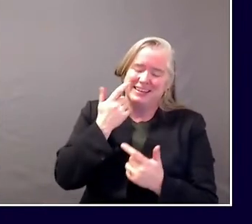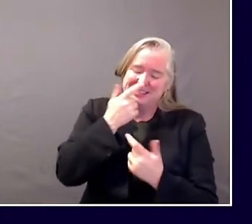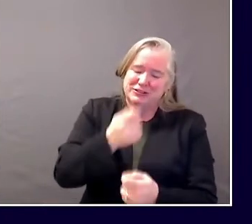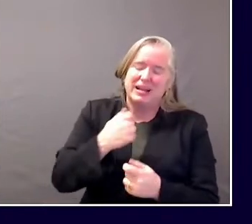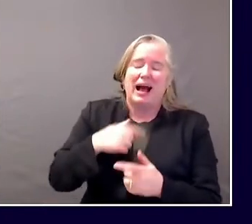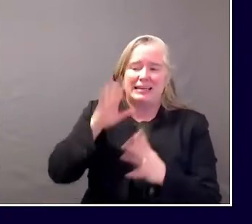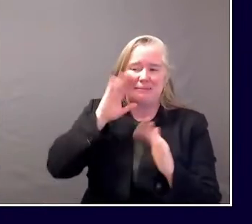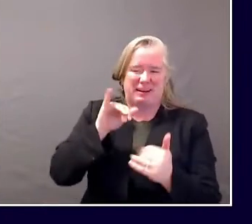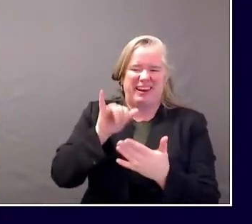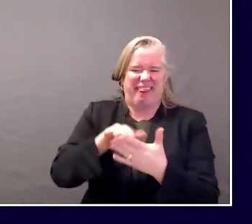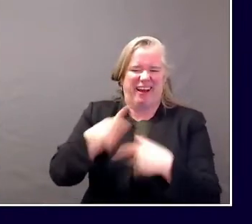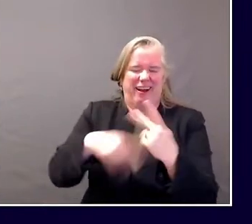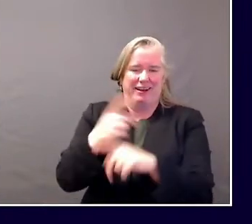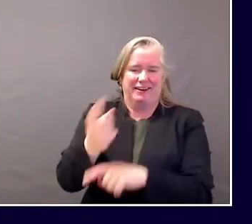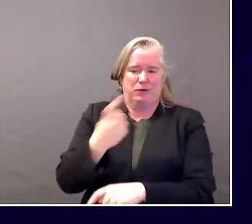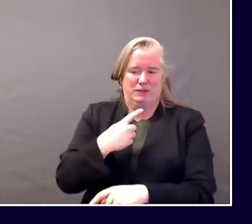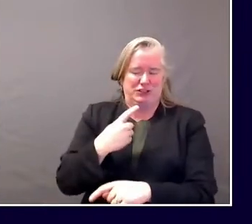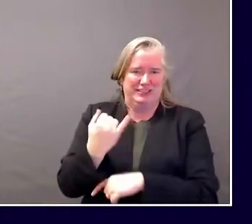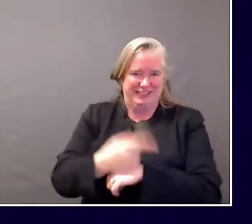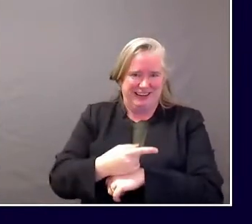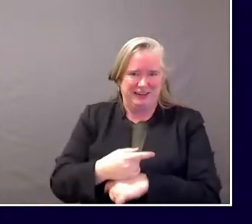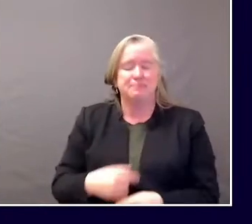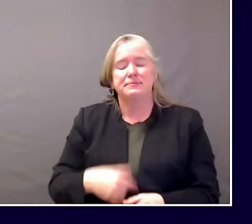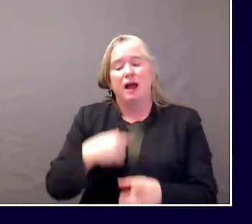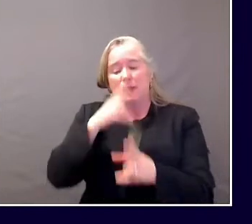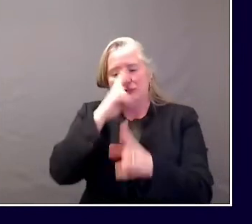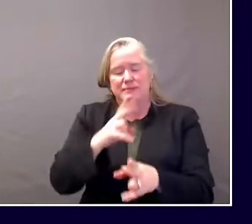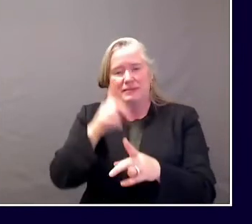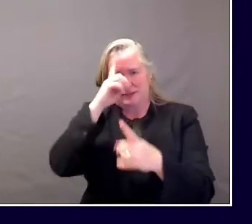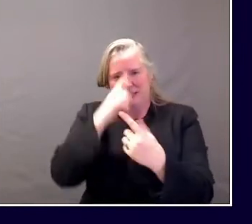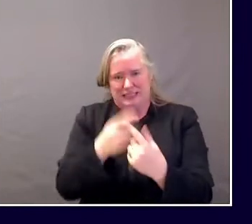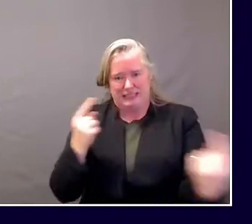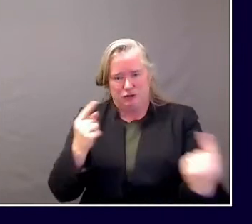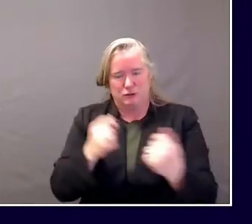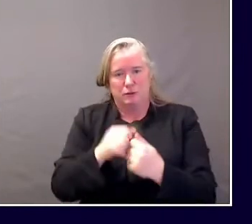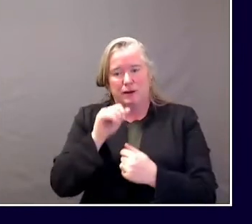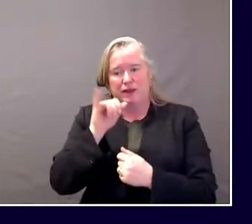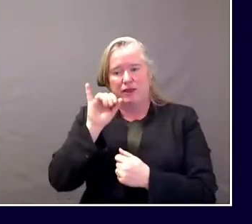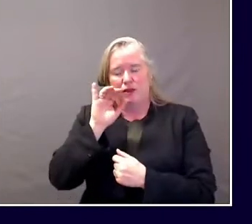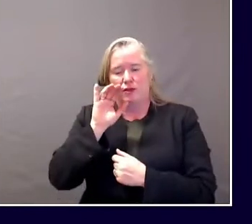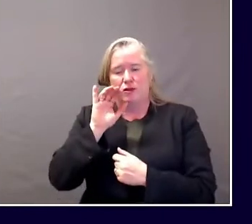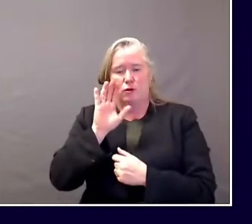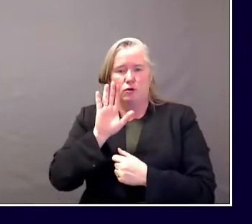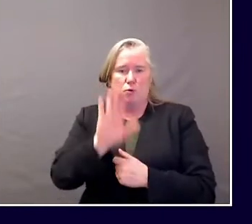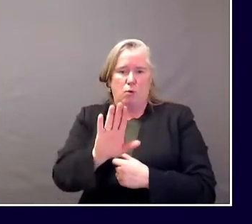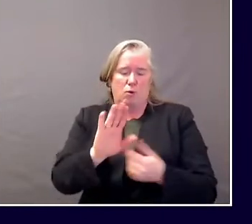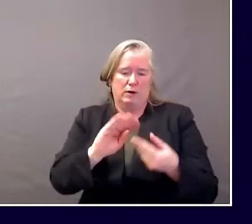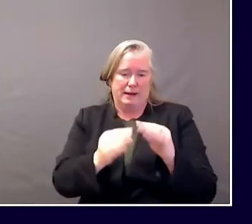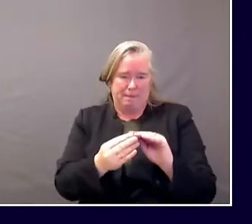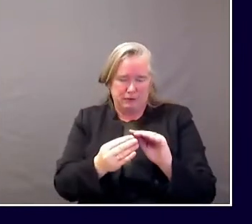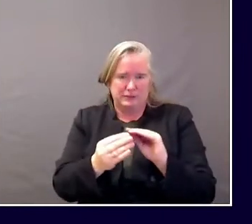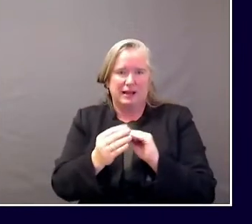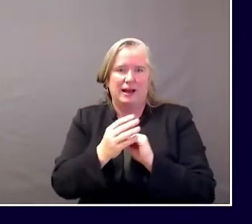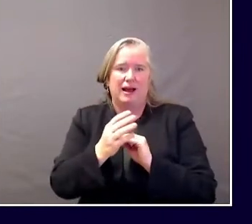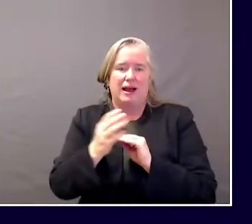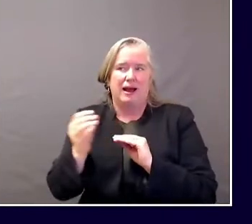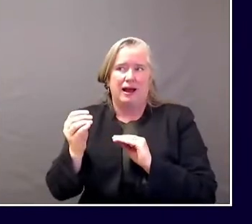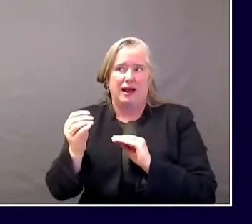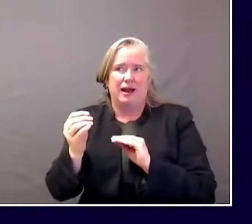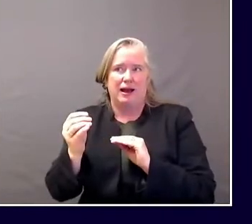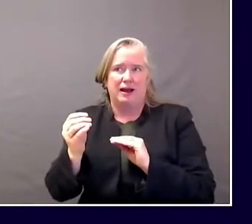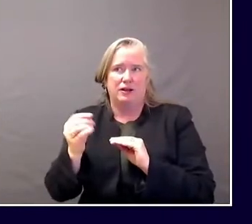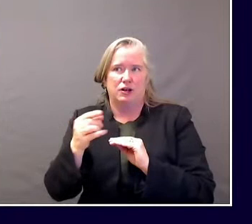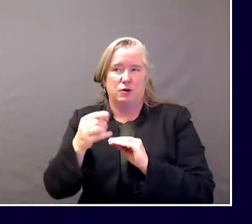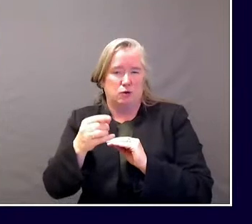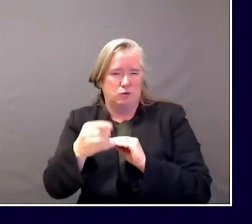on. Okay. I respectfully disagree both with the numbers and and perhaps the characterization you were aiming